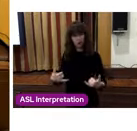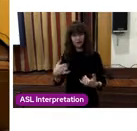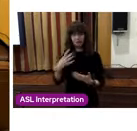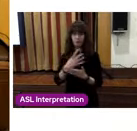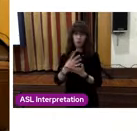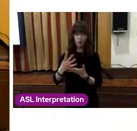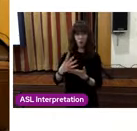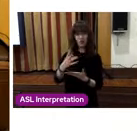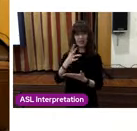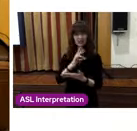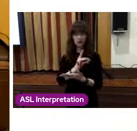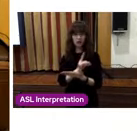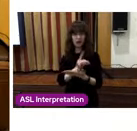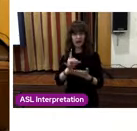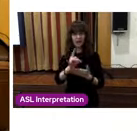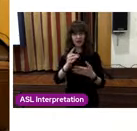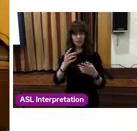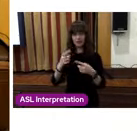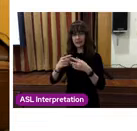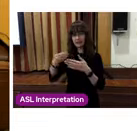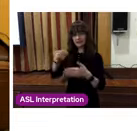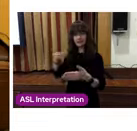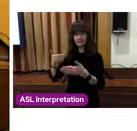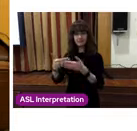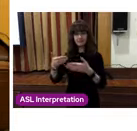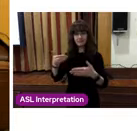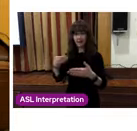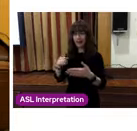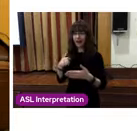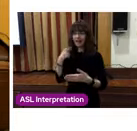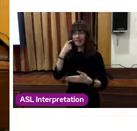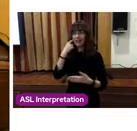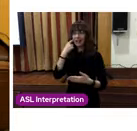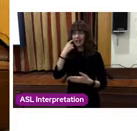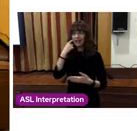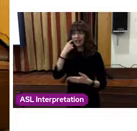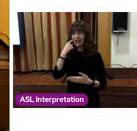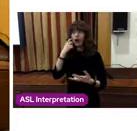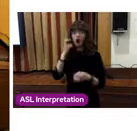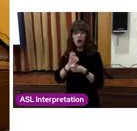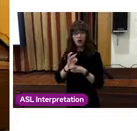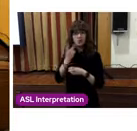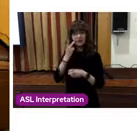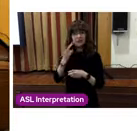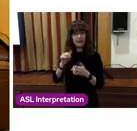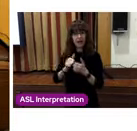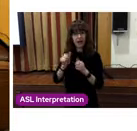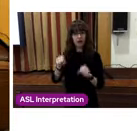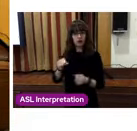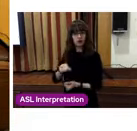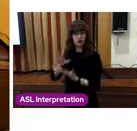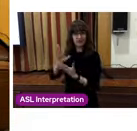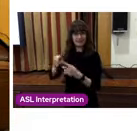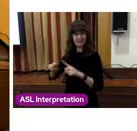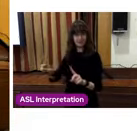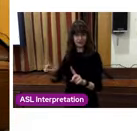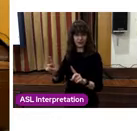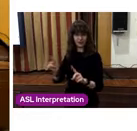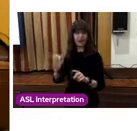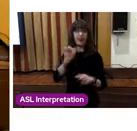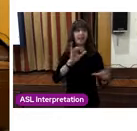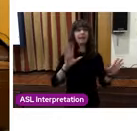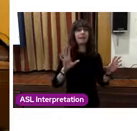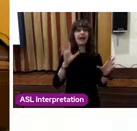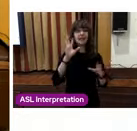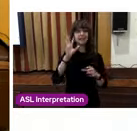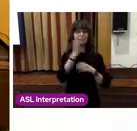window, it's difficult to see how this would play out differently. Now, that's with respect to foreign policy. In terms